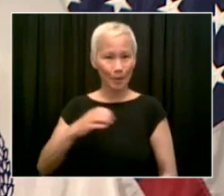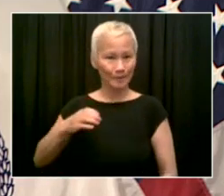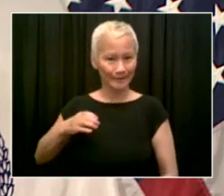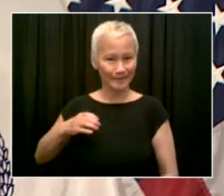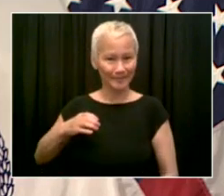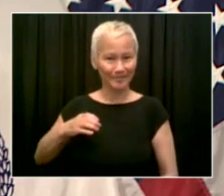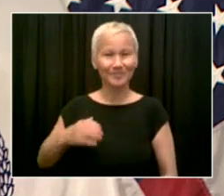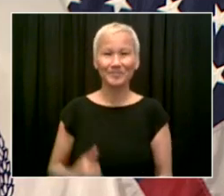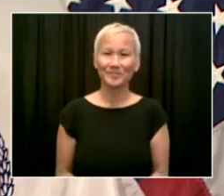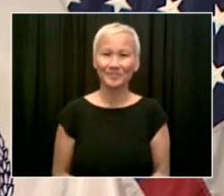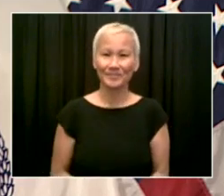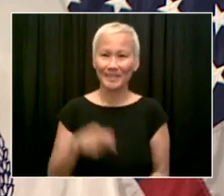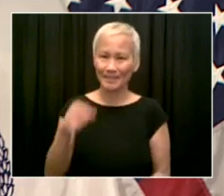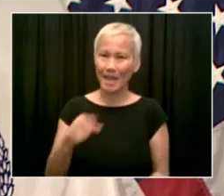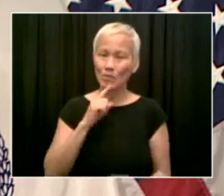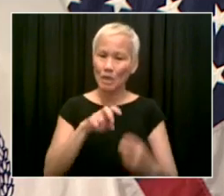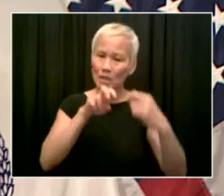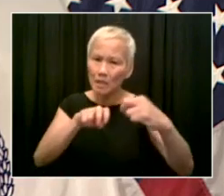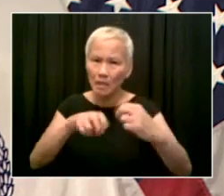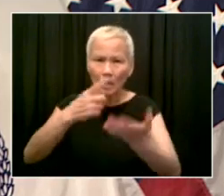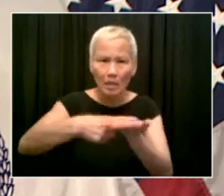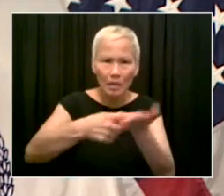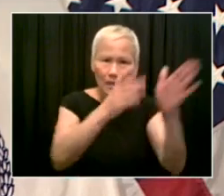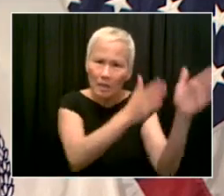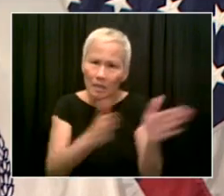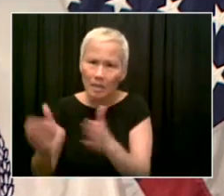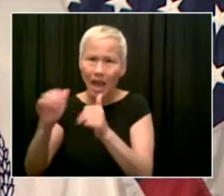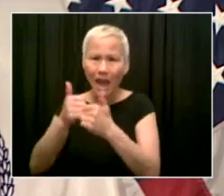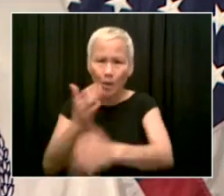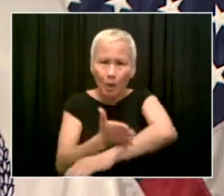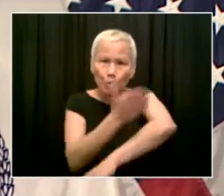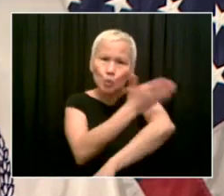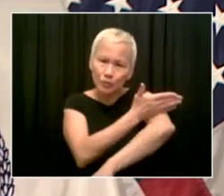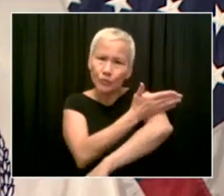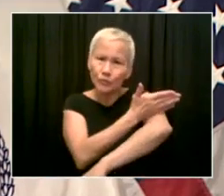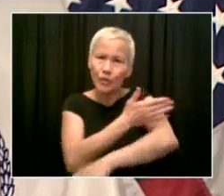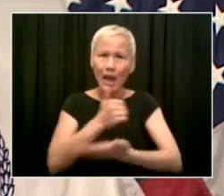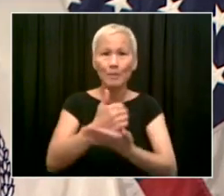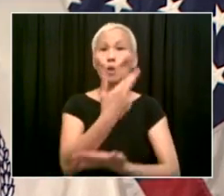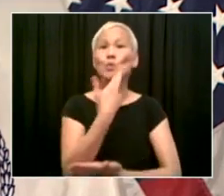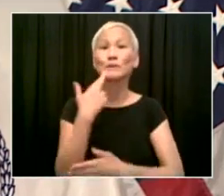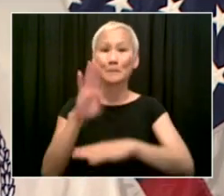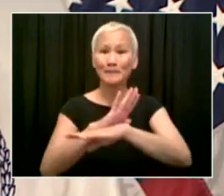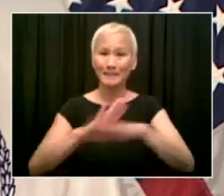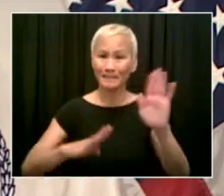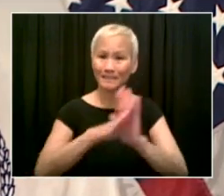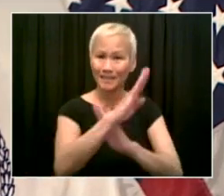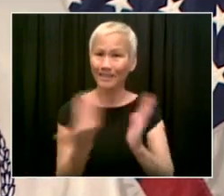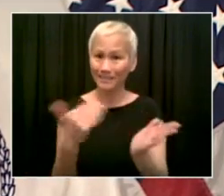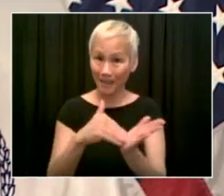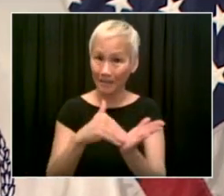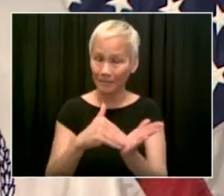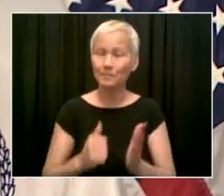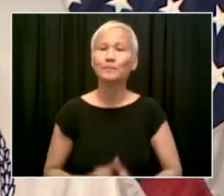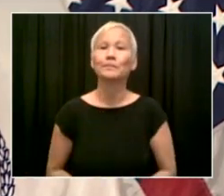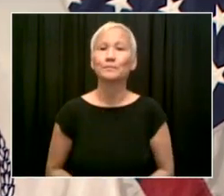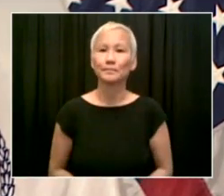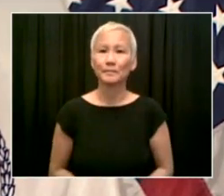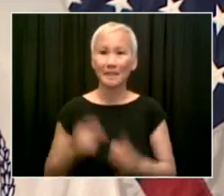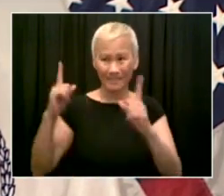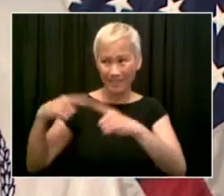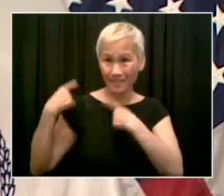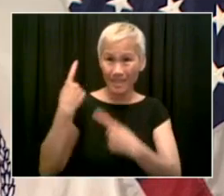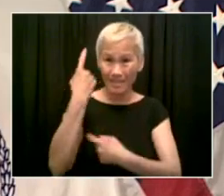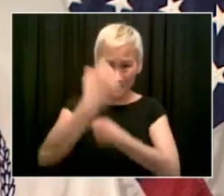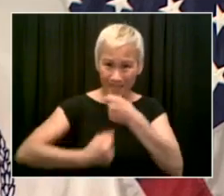community back. With their help, we've been able to do amazing things like open restaurants, open streets, cut red tape, make it easier. One